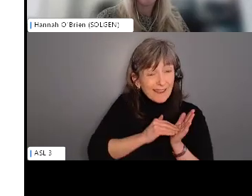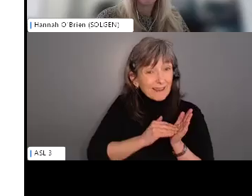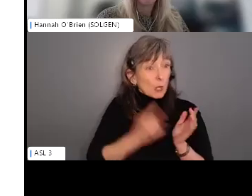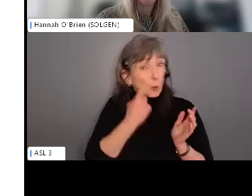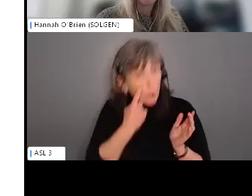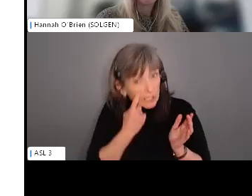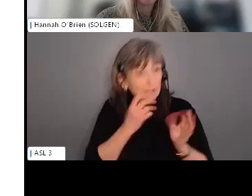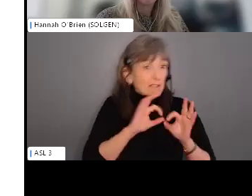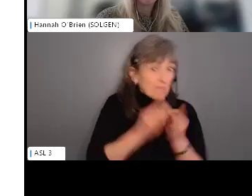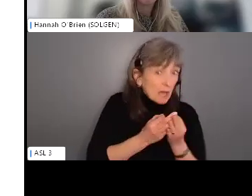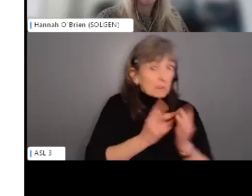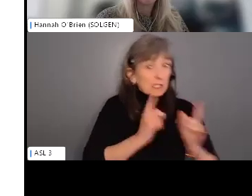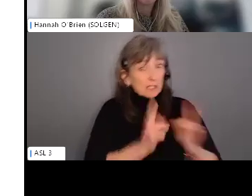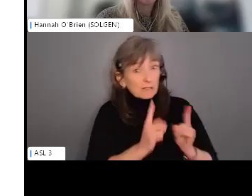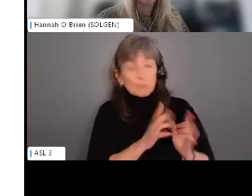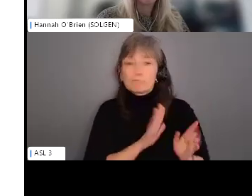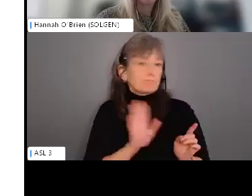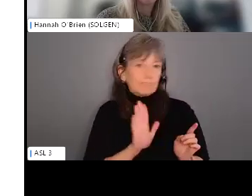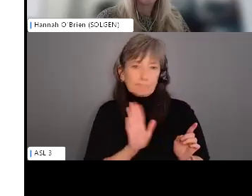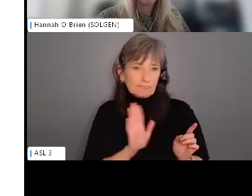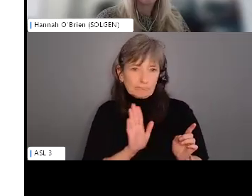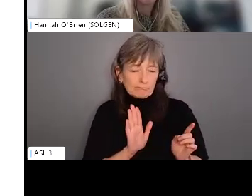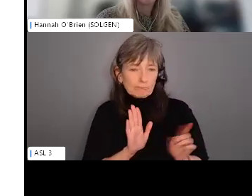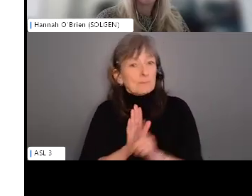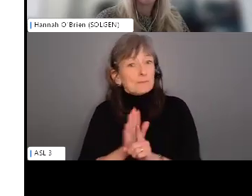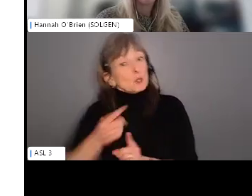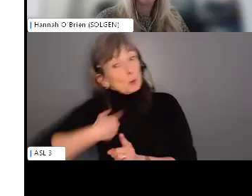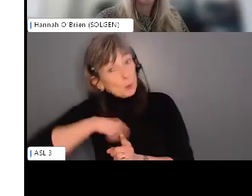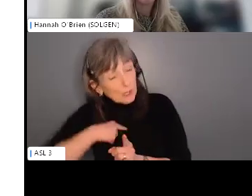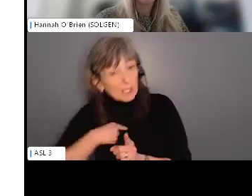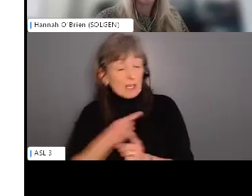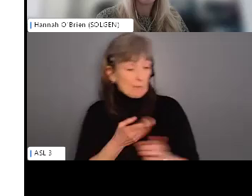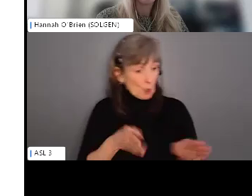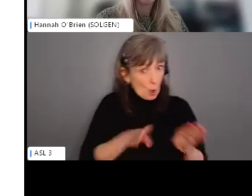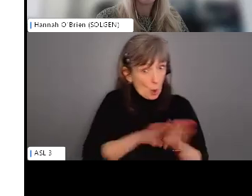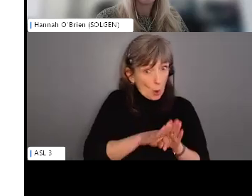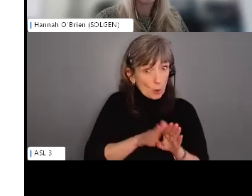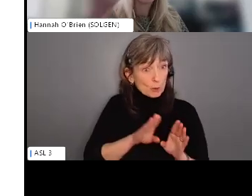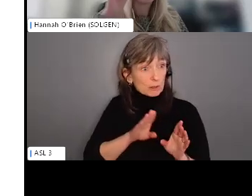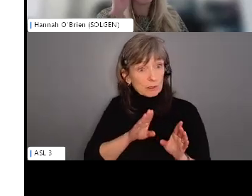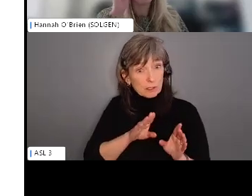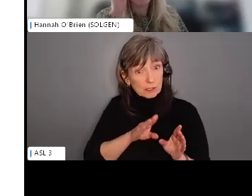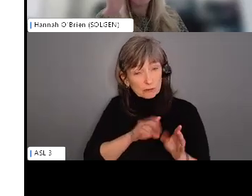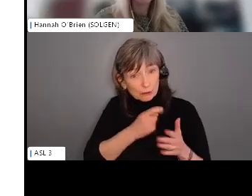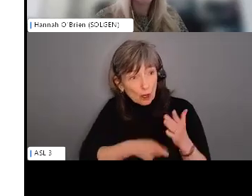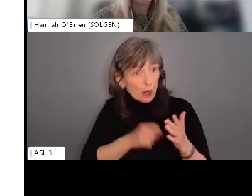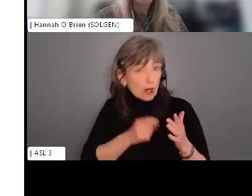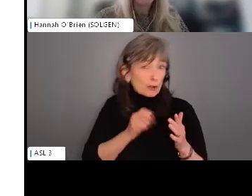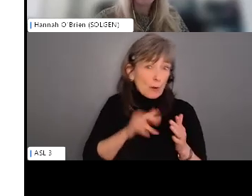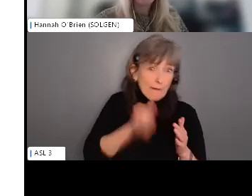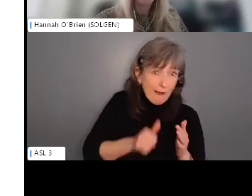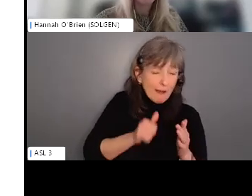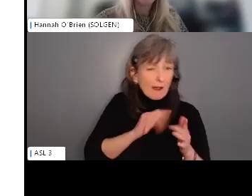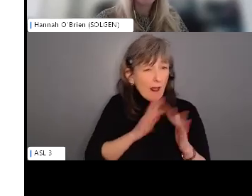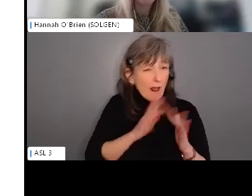family. And our reviews happen after the fact. And in fact, some of our reviews occur many